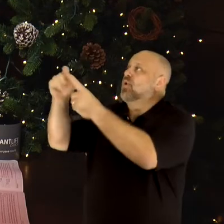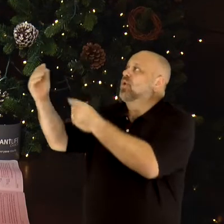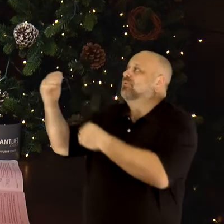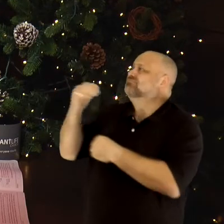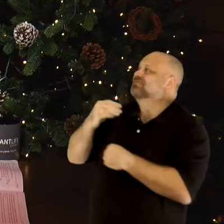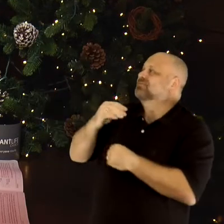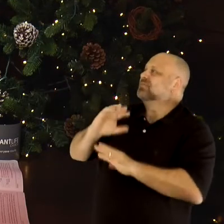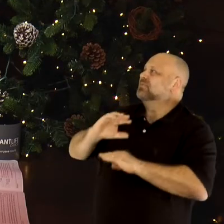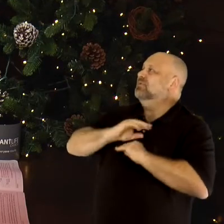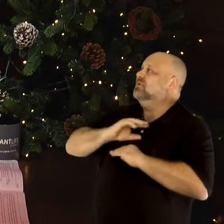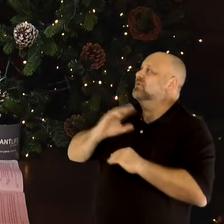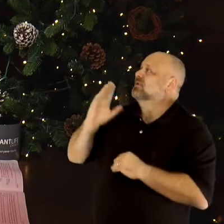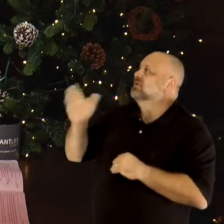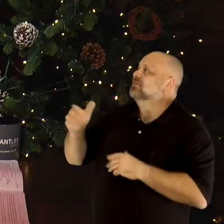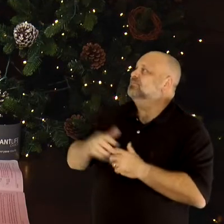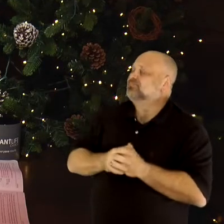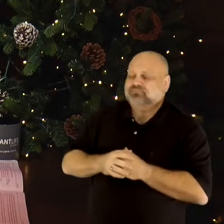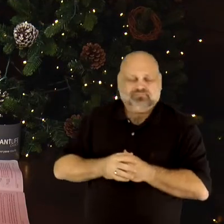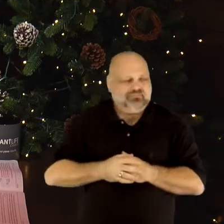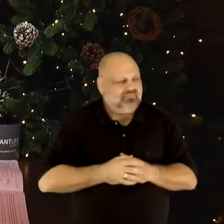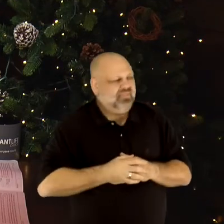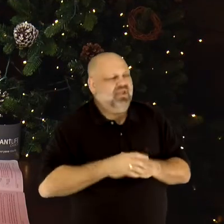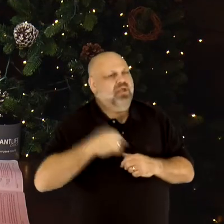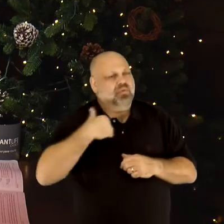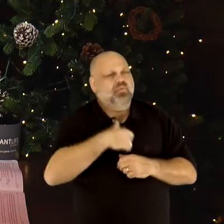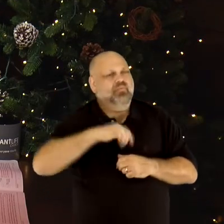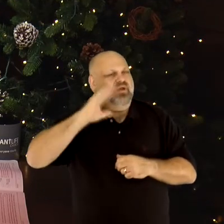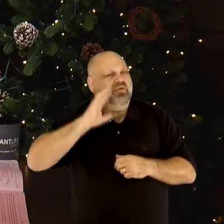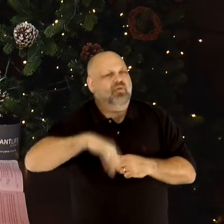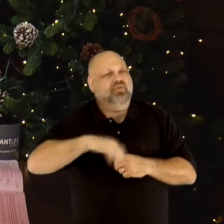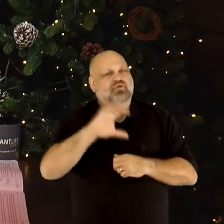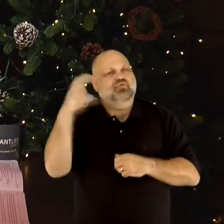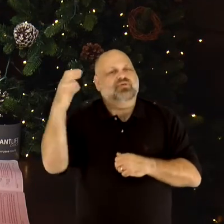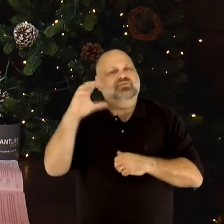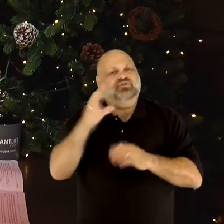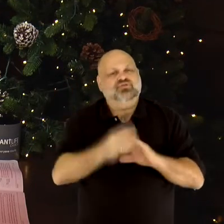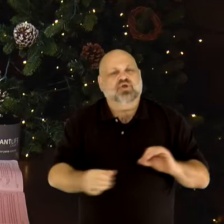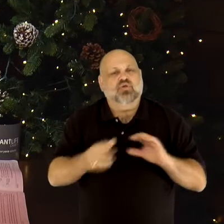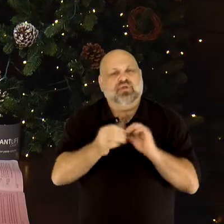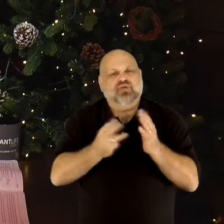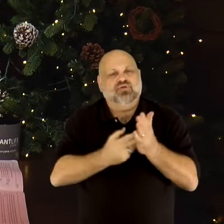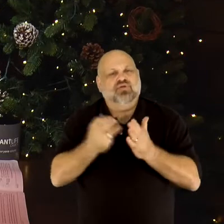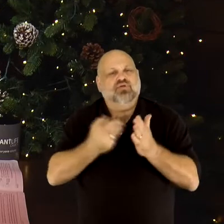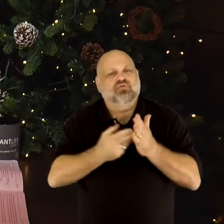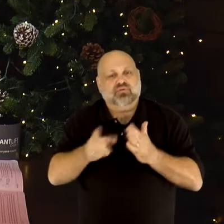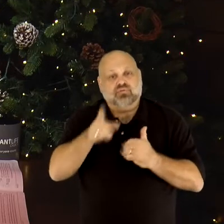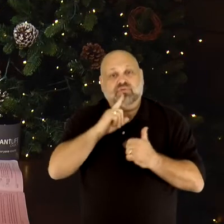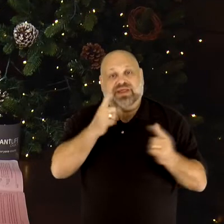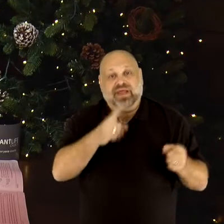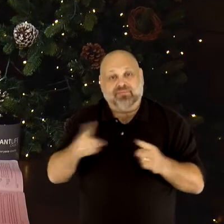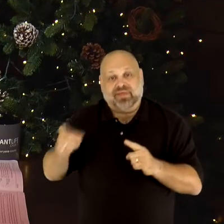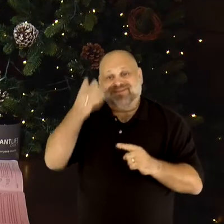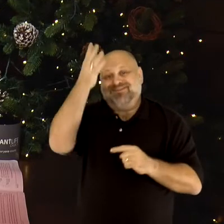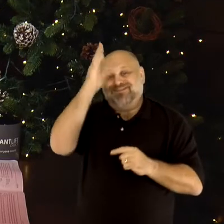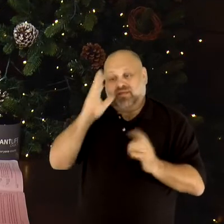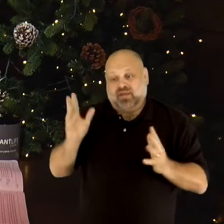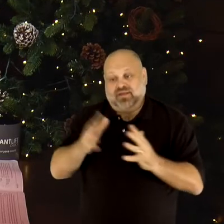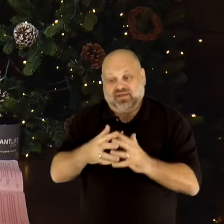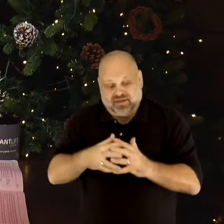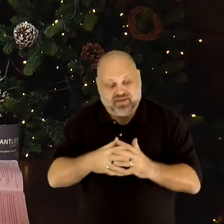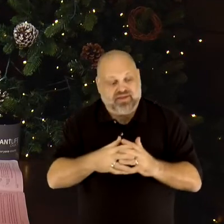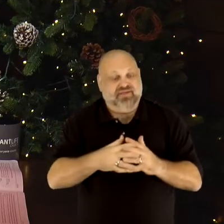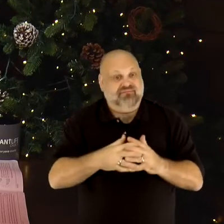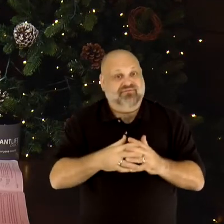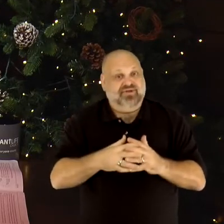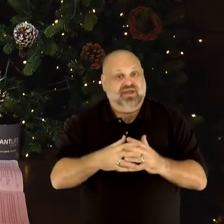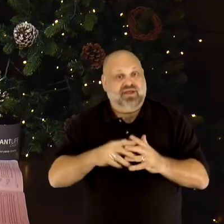be fulfilled." You know, we know that the Christmas story is true. It really happened. God conceived a miracle in Mary, and 9 months